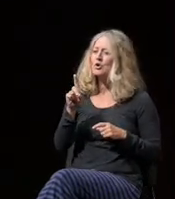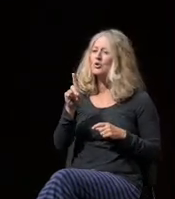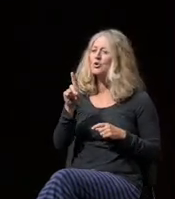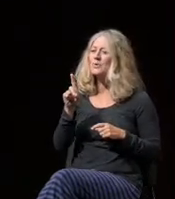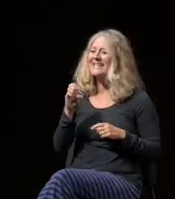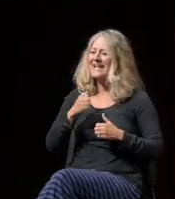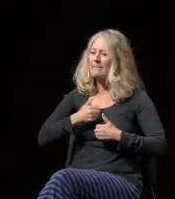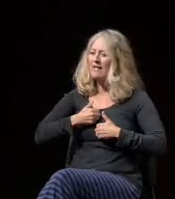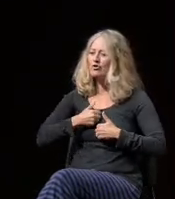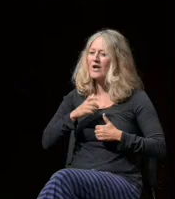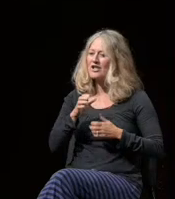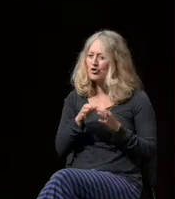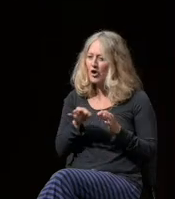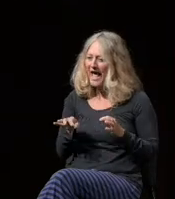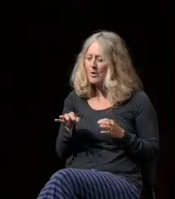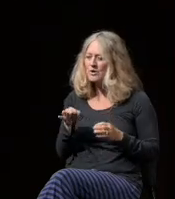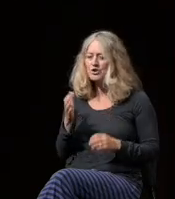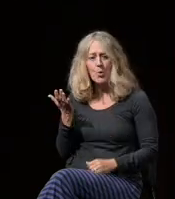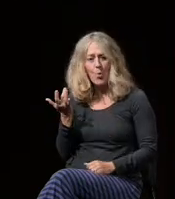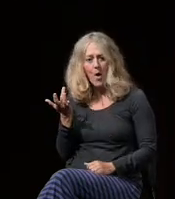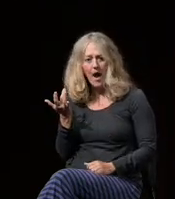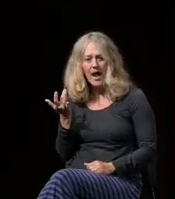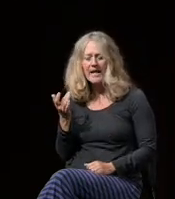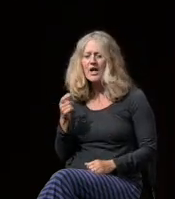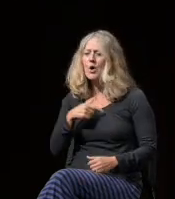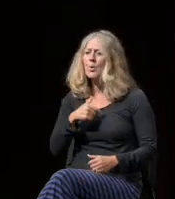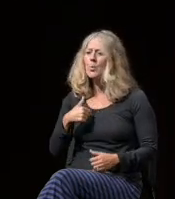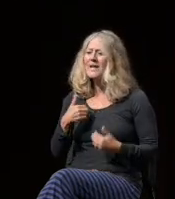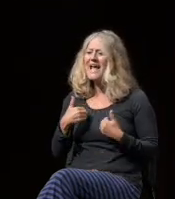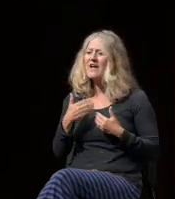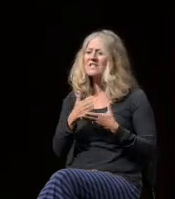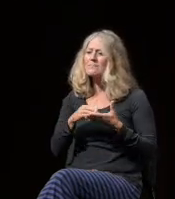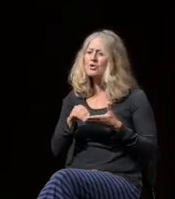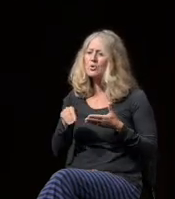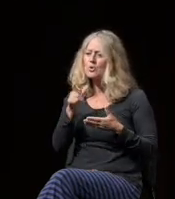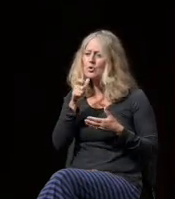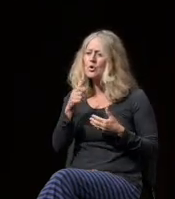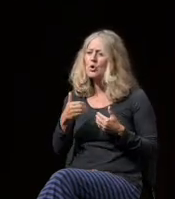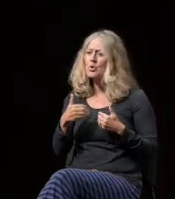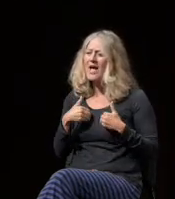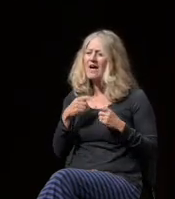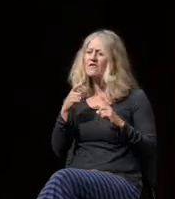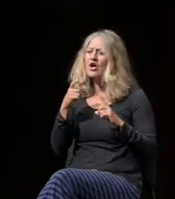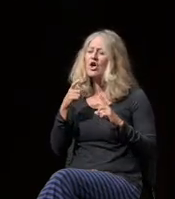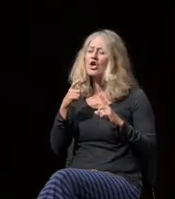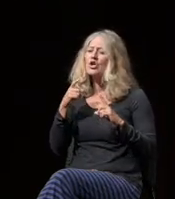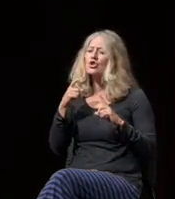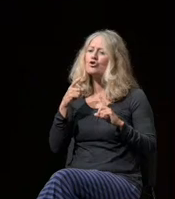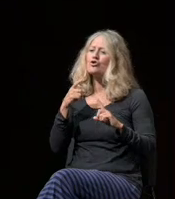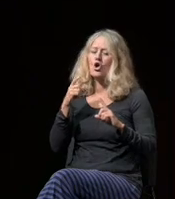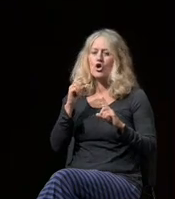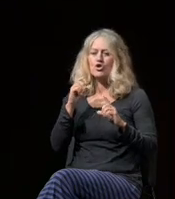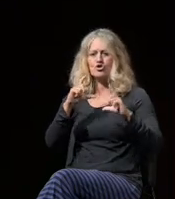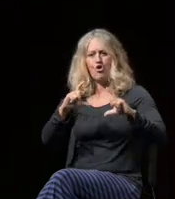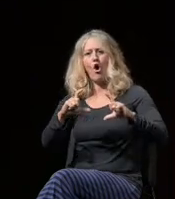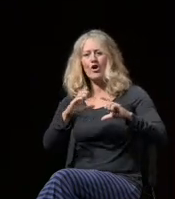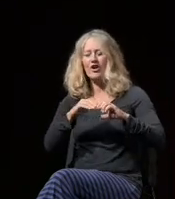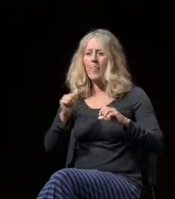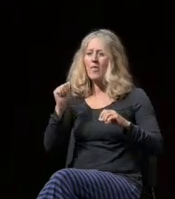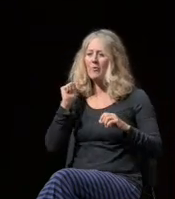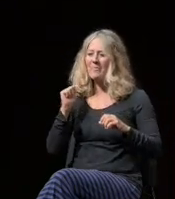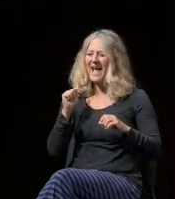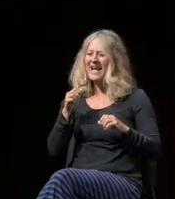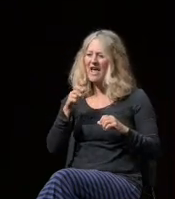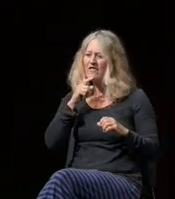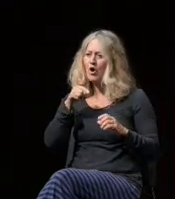your language? Because we have students who really do have targets on their back. They really are being killed